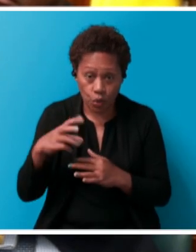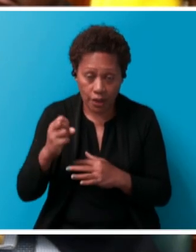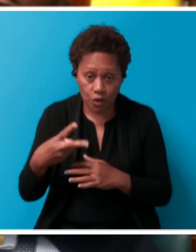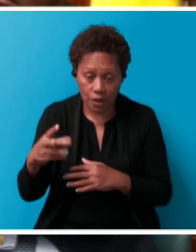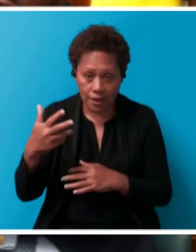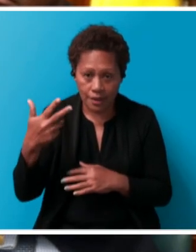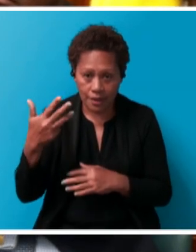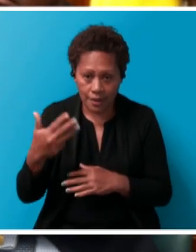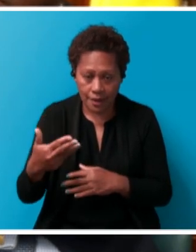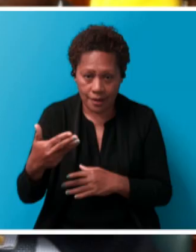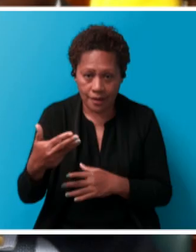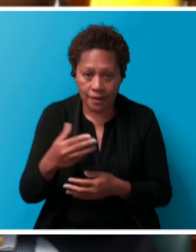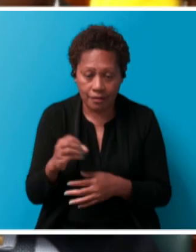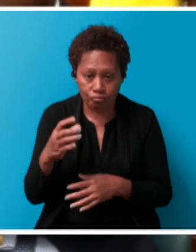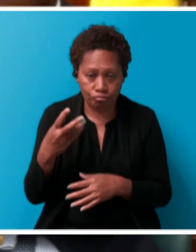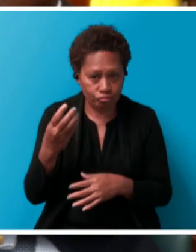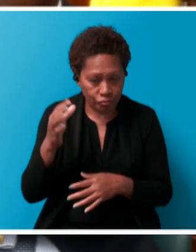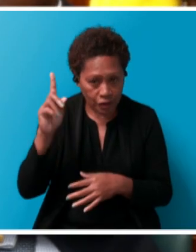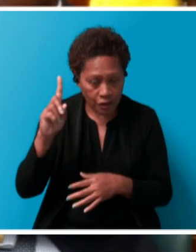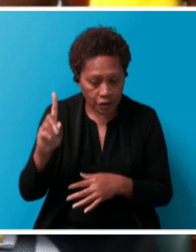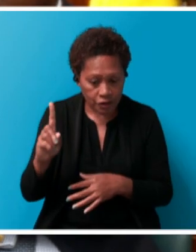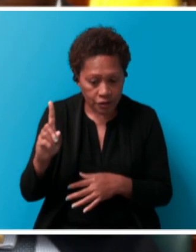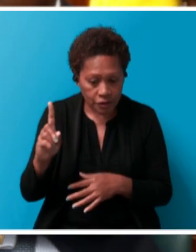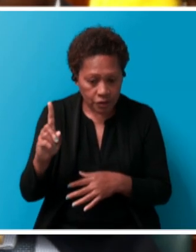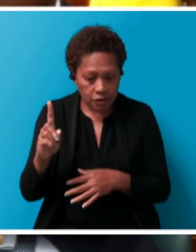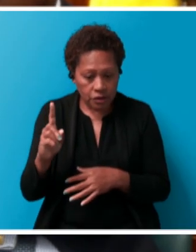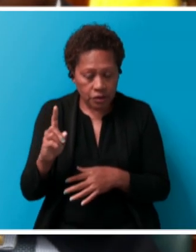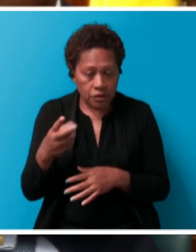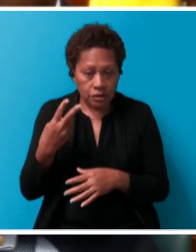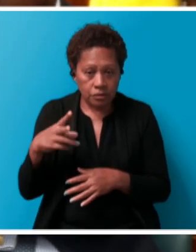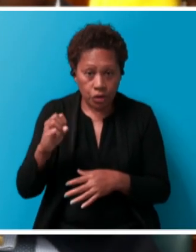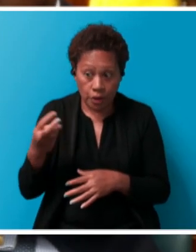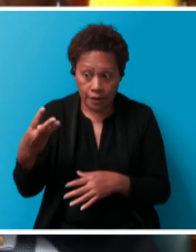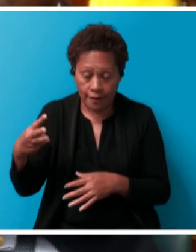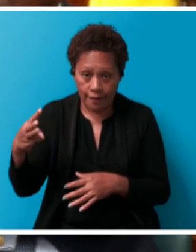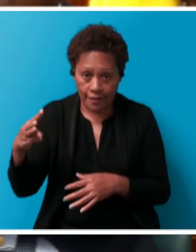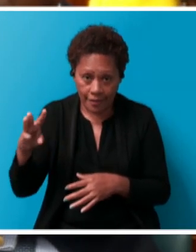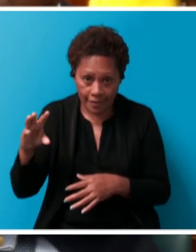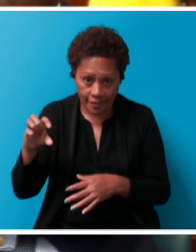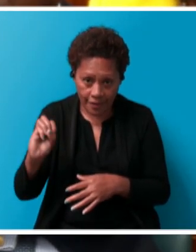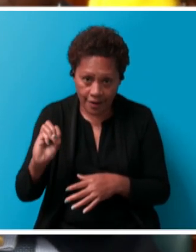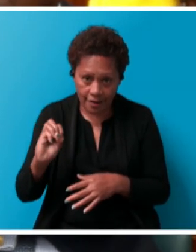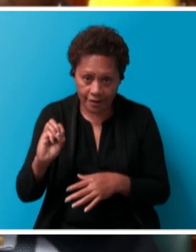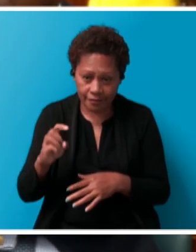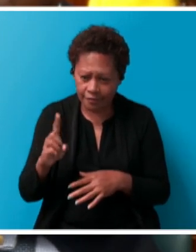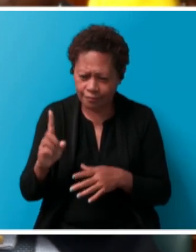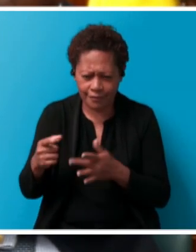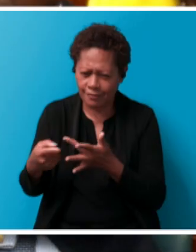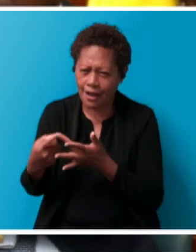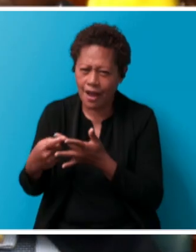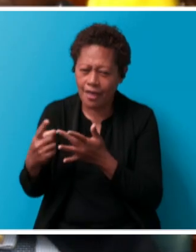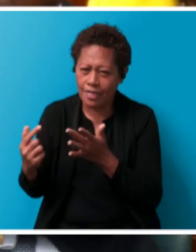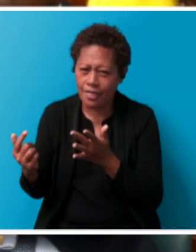2, 100% of electricity generation by 2030 will be through renewable energy, respectively, and 3,